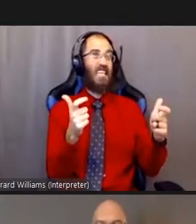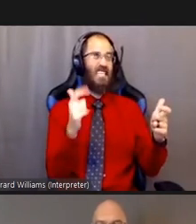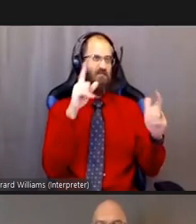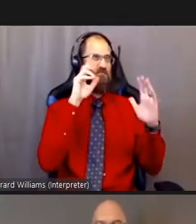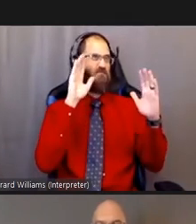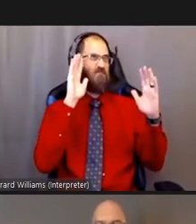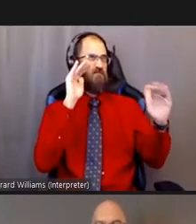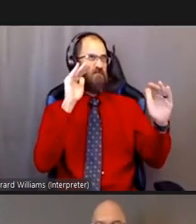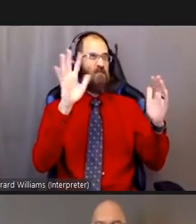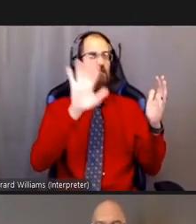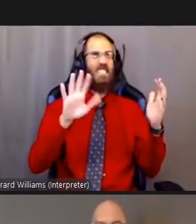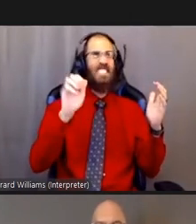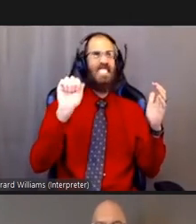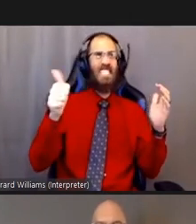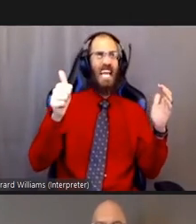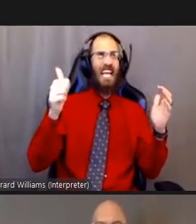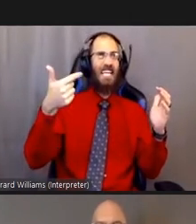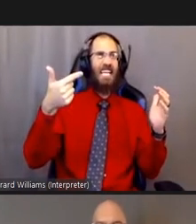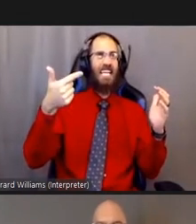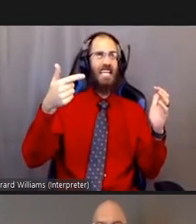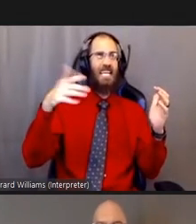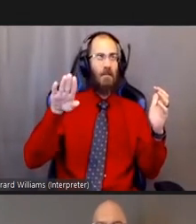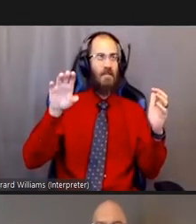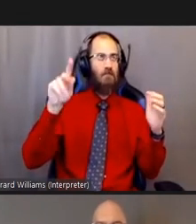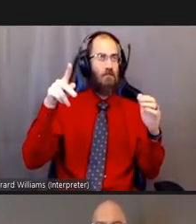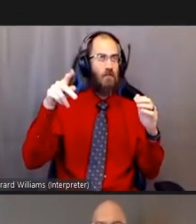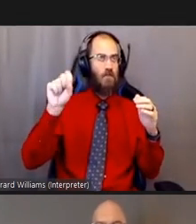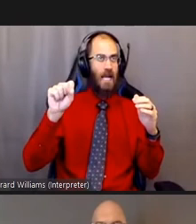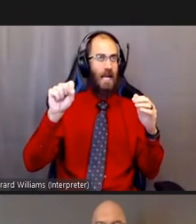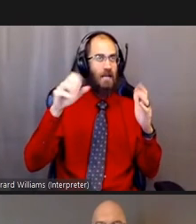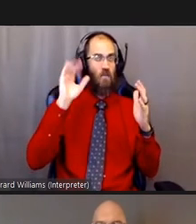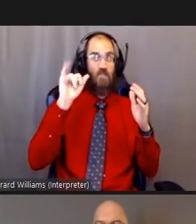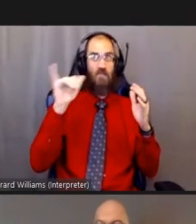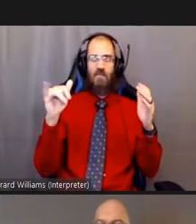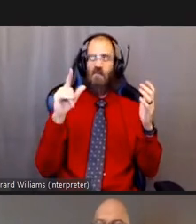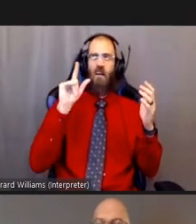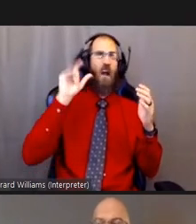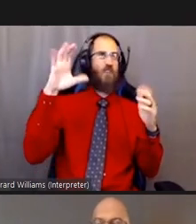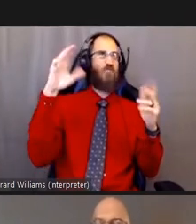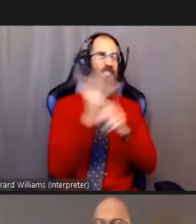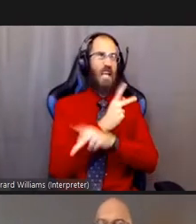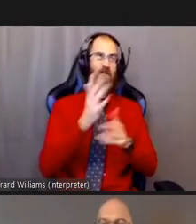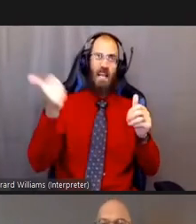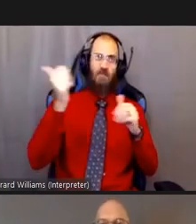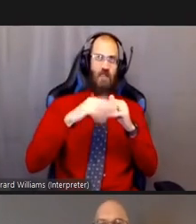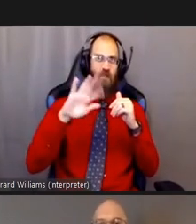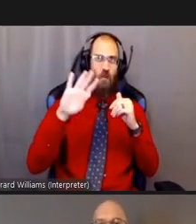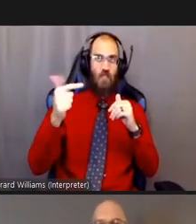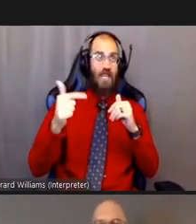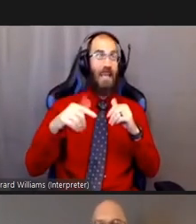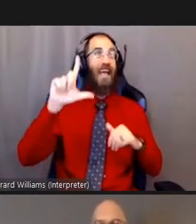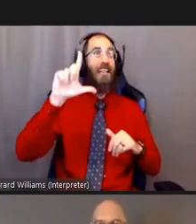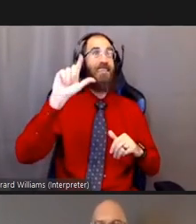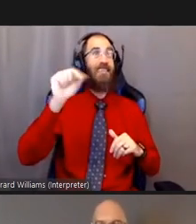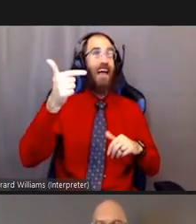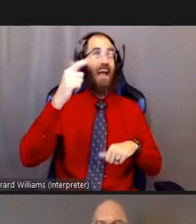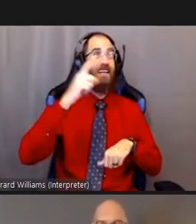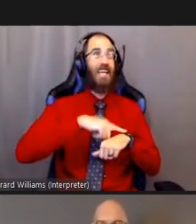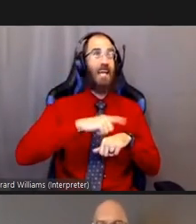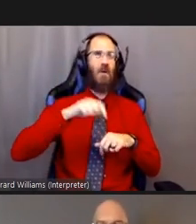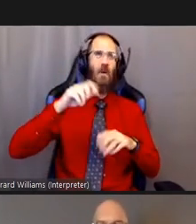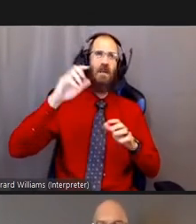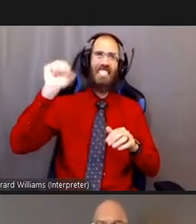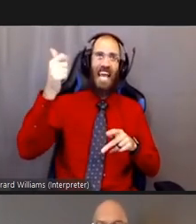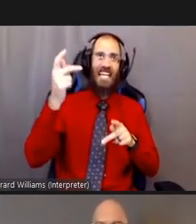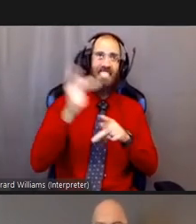second, which is 100 times faster than 4G. Lag times are anticipated to be 1/10 of what they are today.